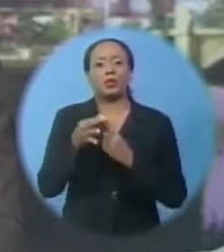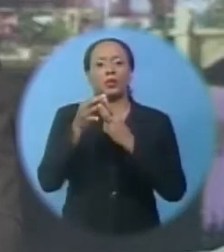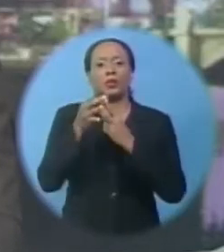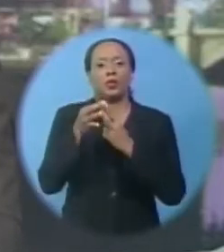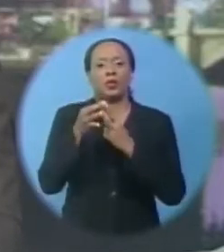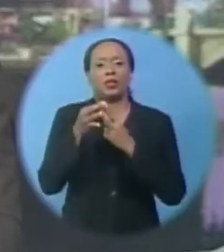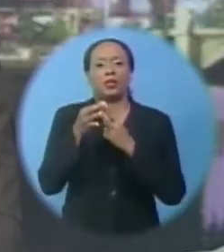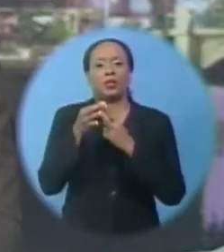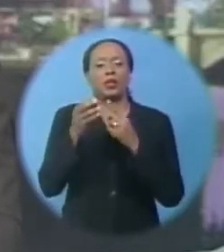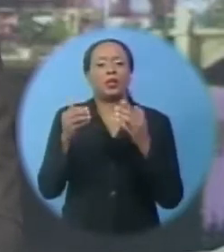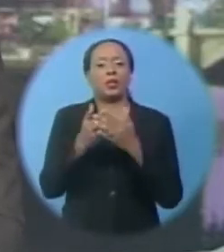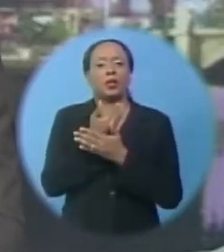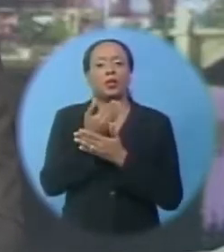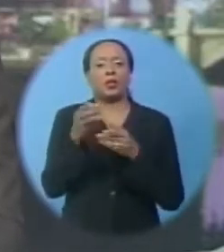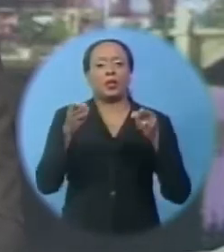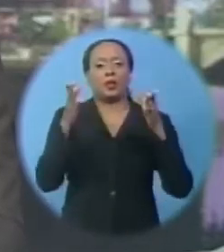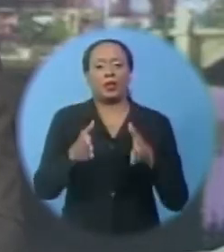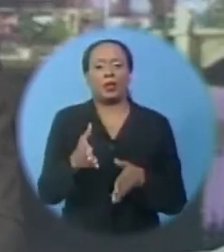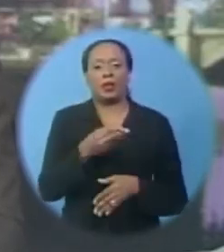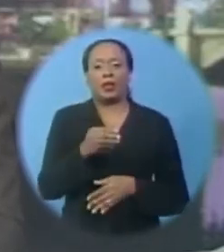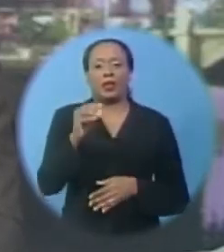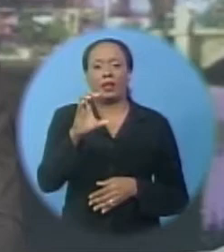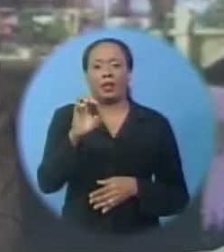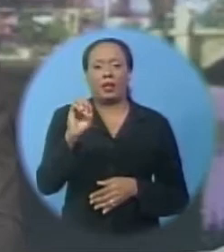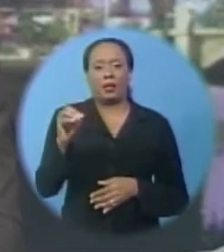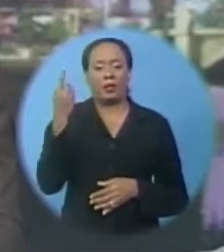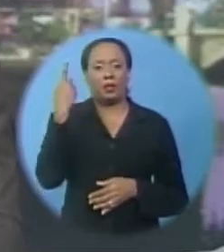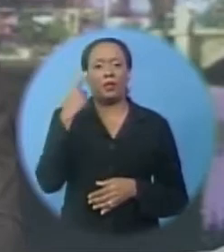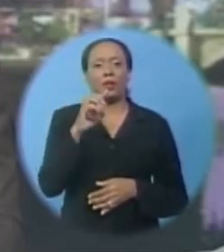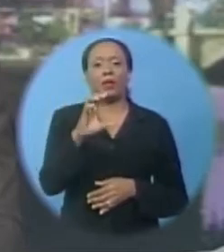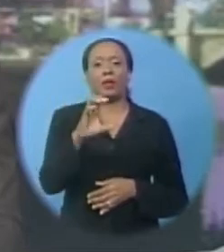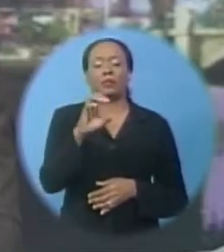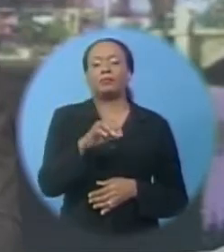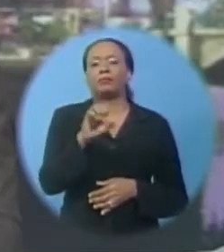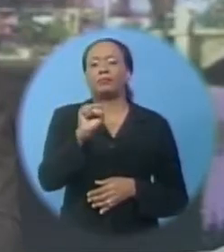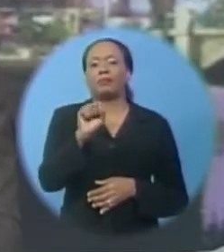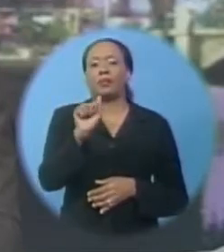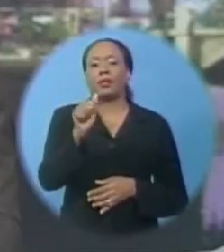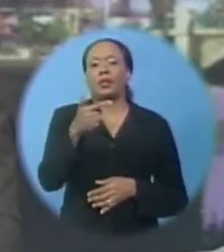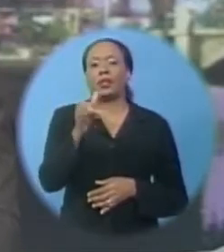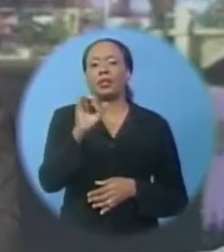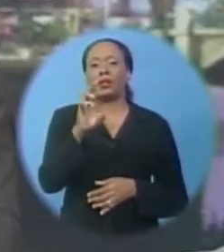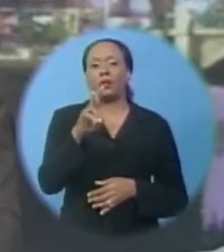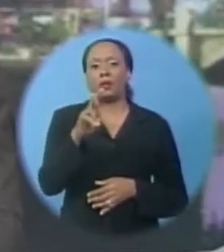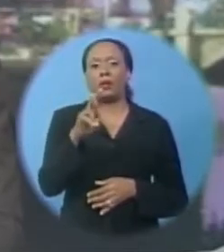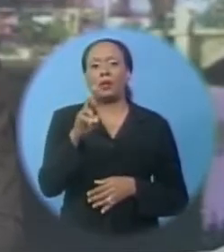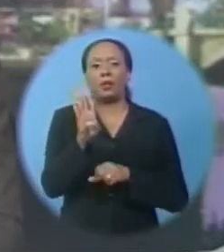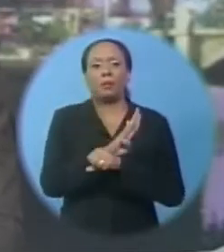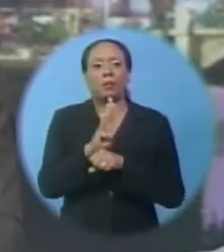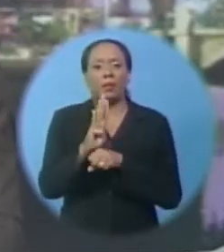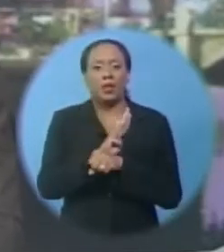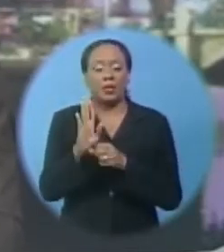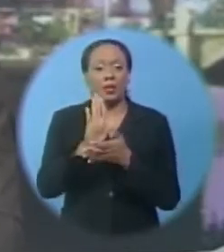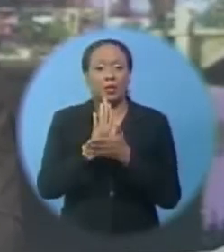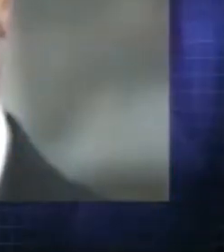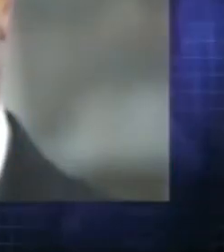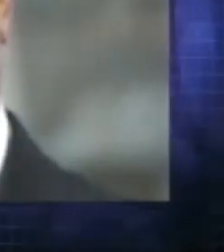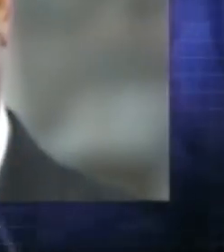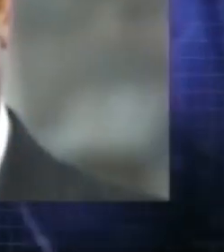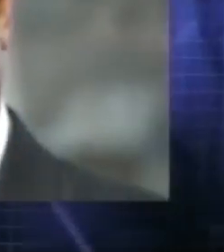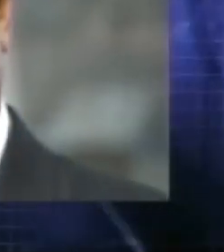as Executive Director and CEO of the Sagicor Cave Hill School of Business and Management. It takes effect from October